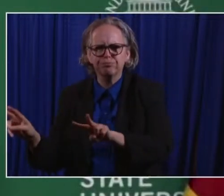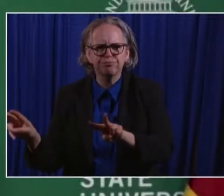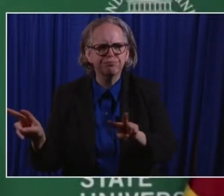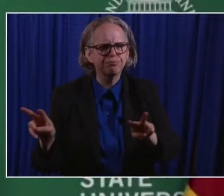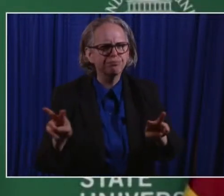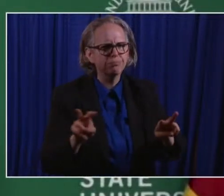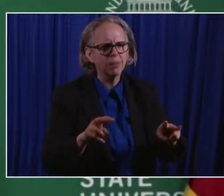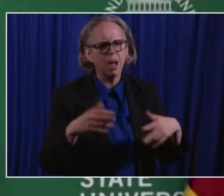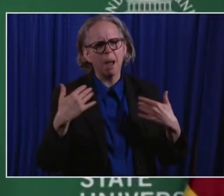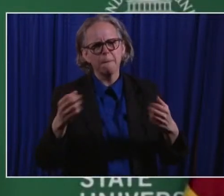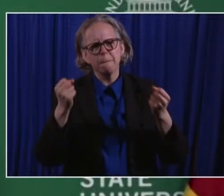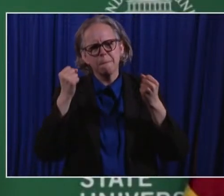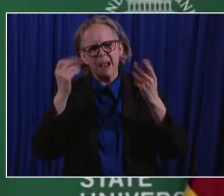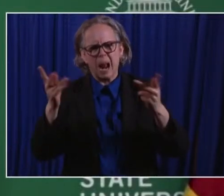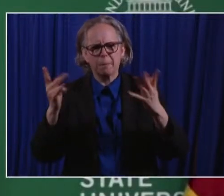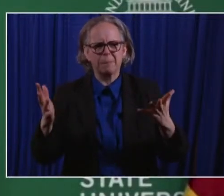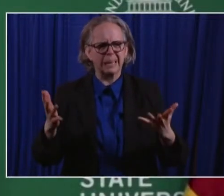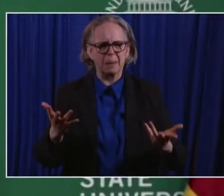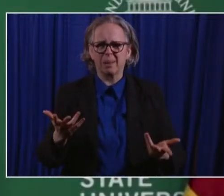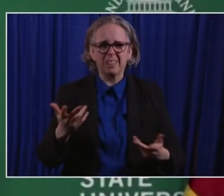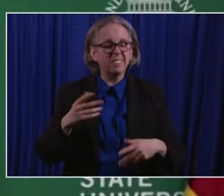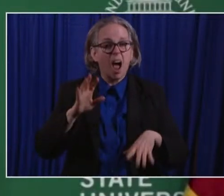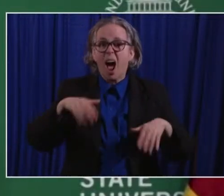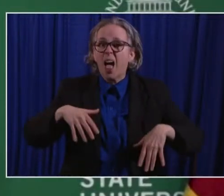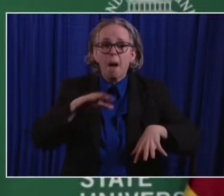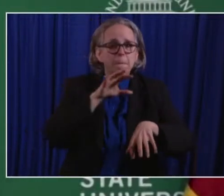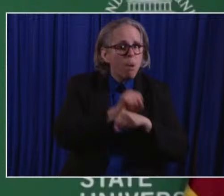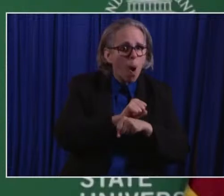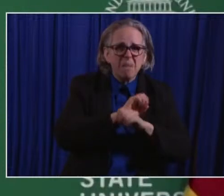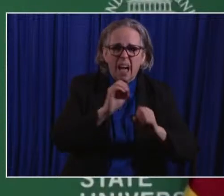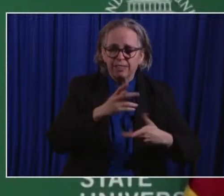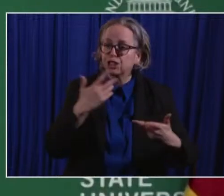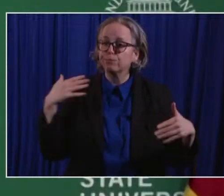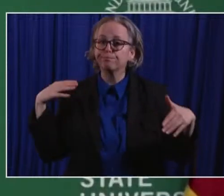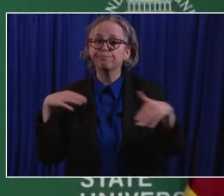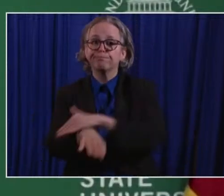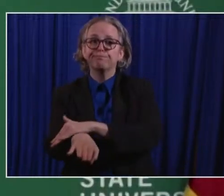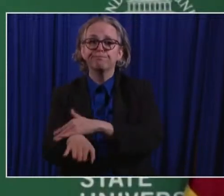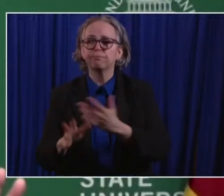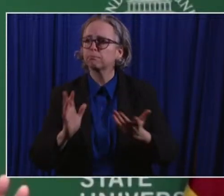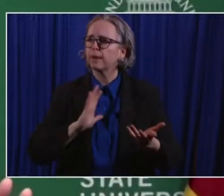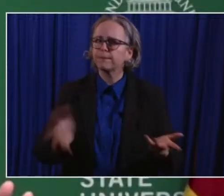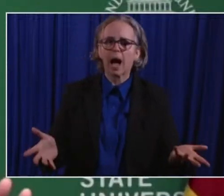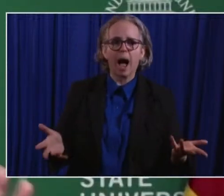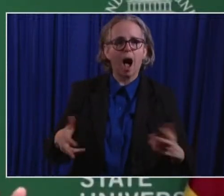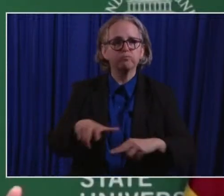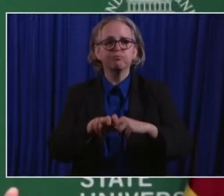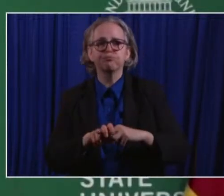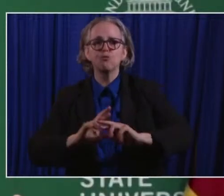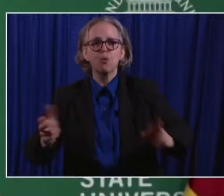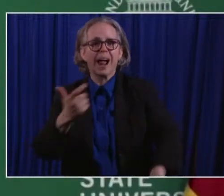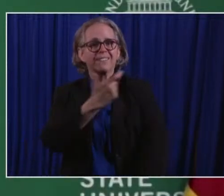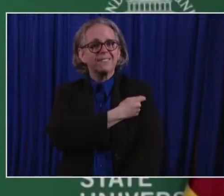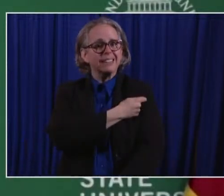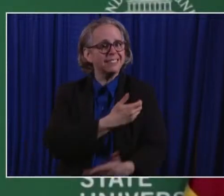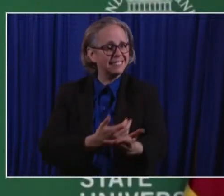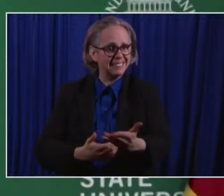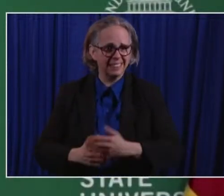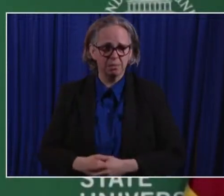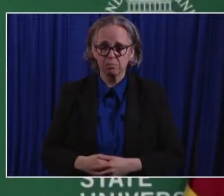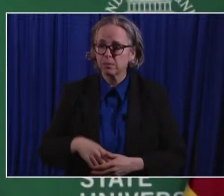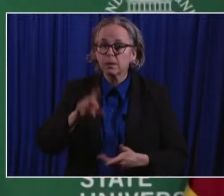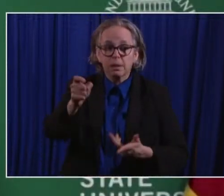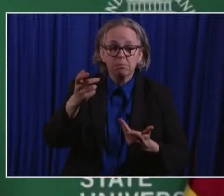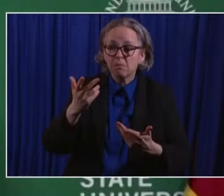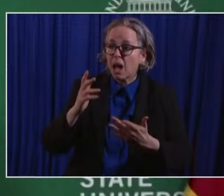in. And this site is now open. Anyone can go online. There are plenty of vacancies. You can schedule an